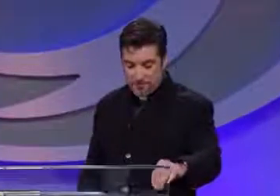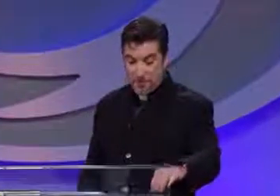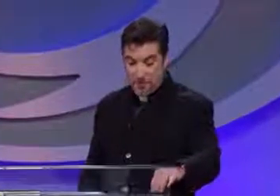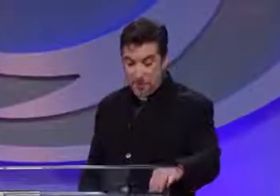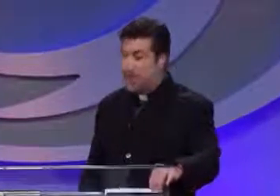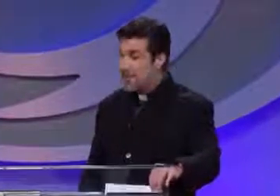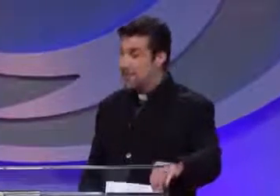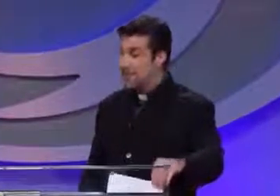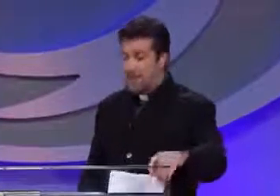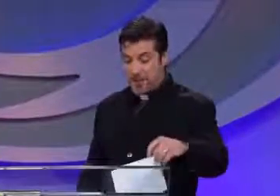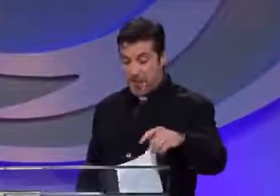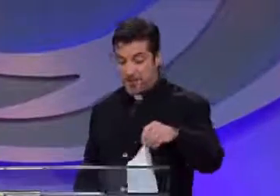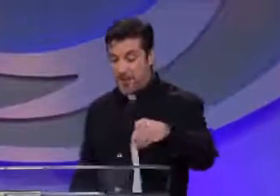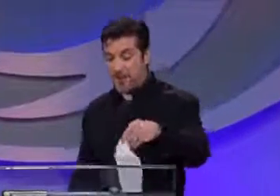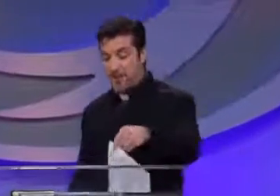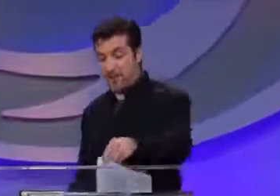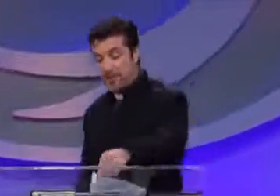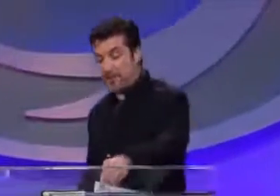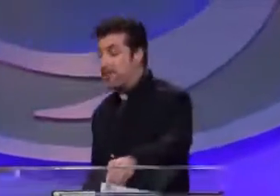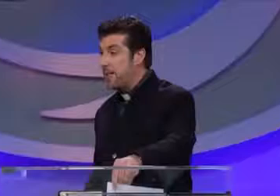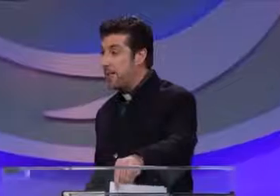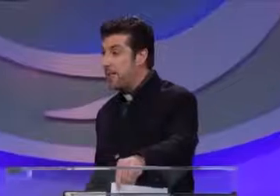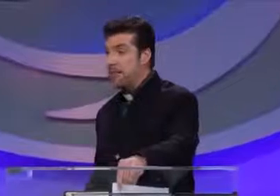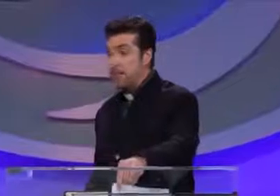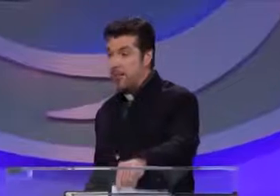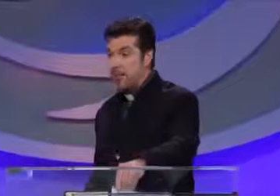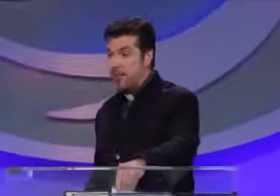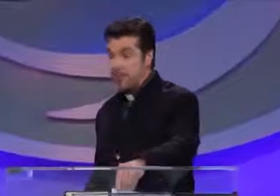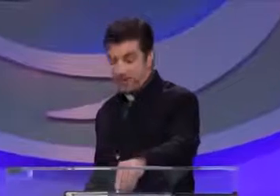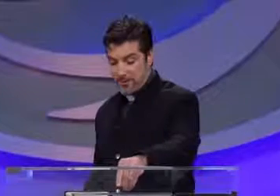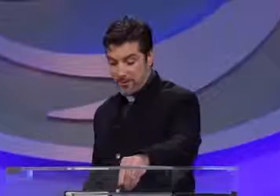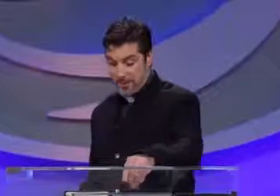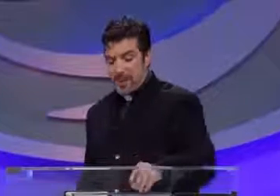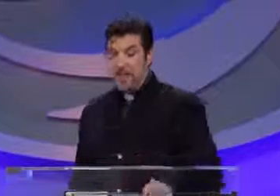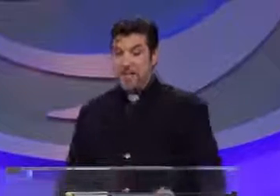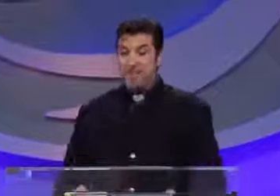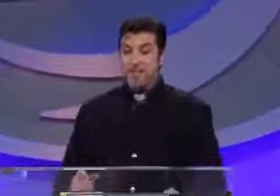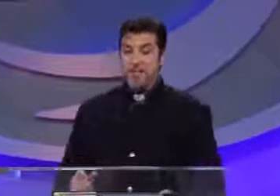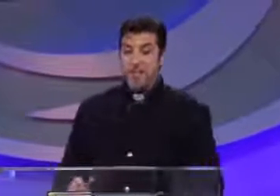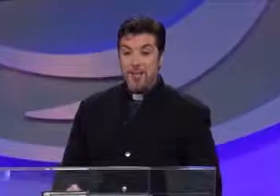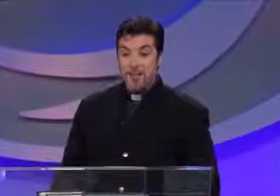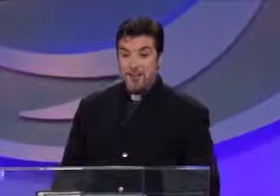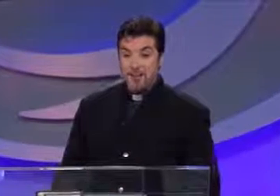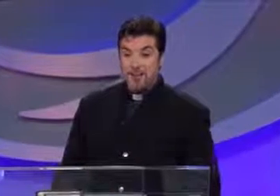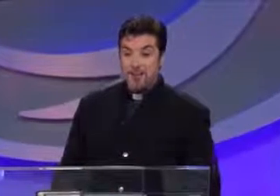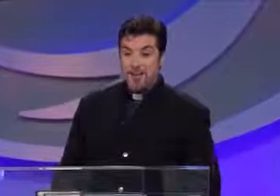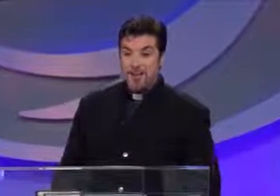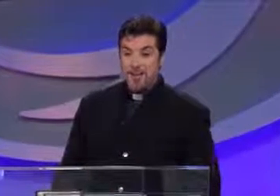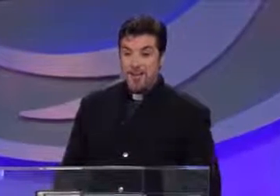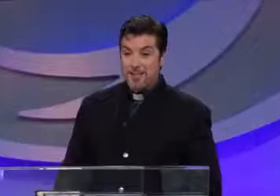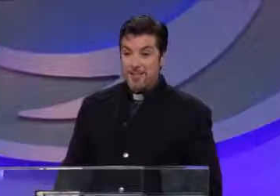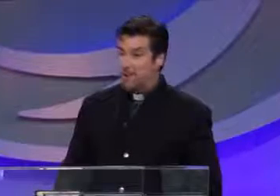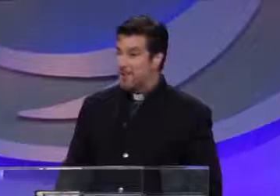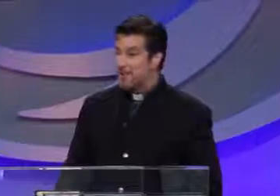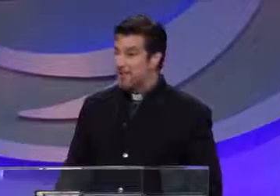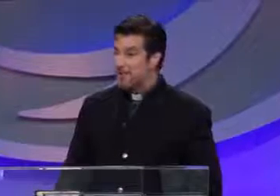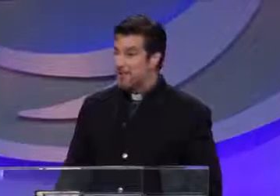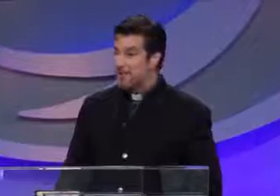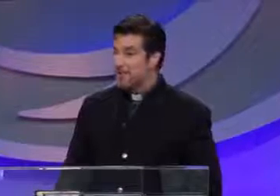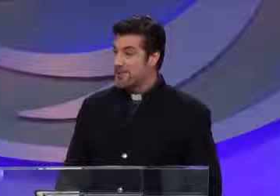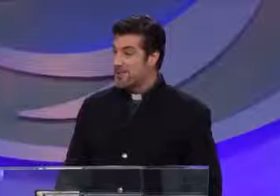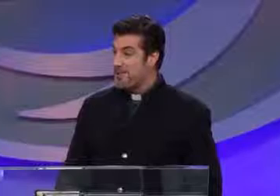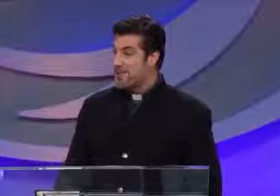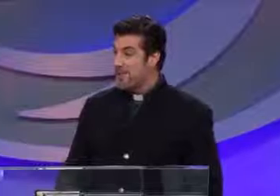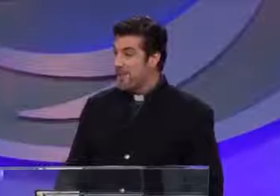So the protest has been over for 15 years. And I get a bit cheeky here because I challenge my